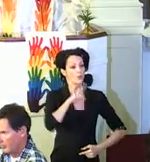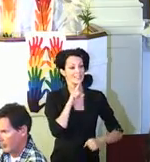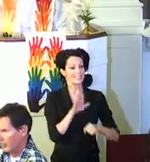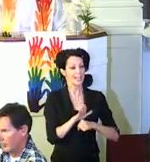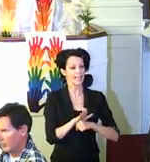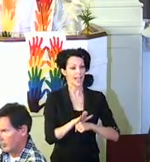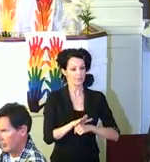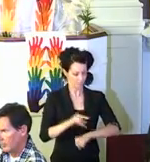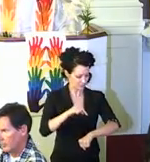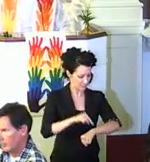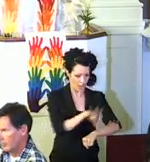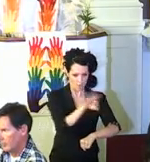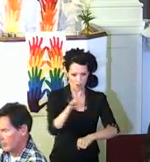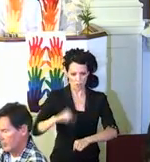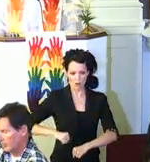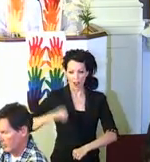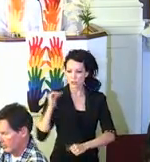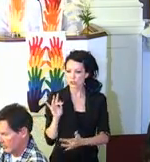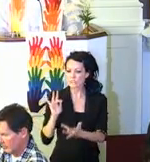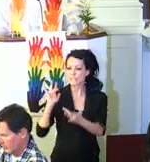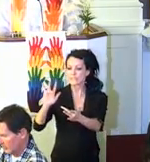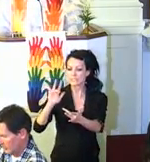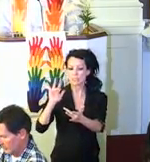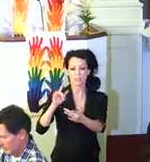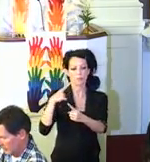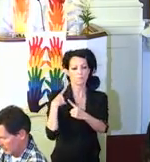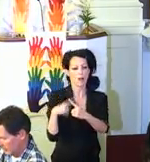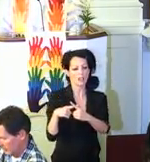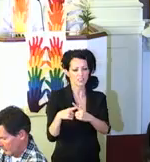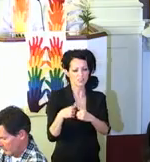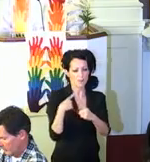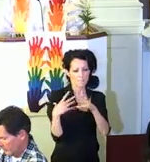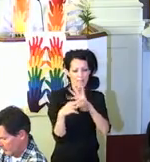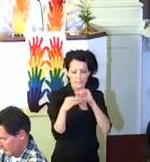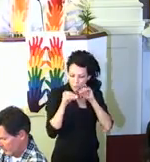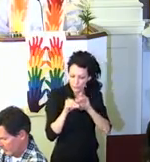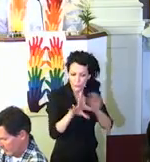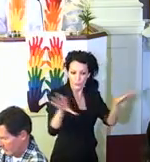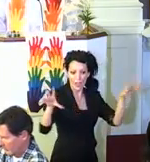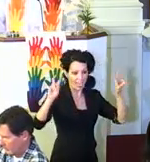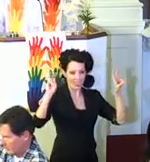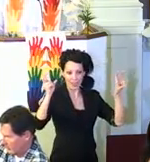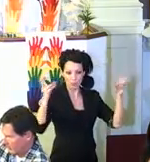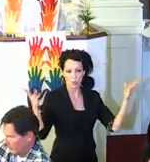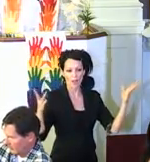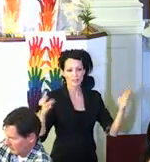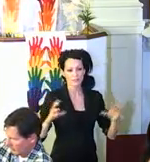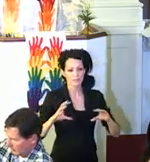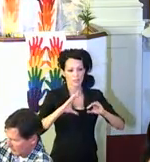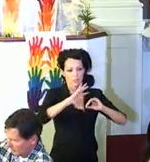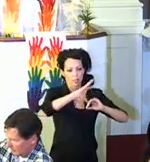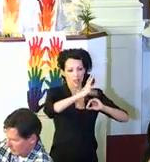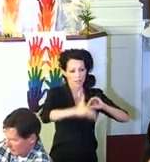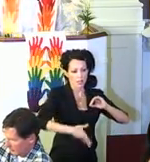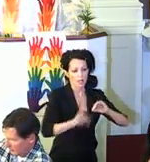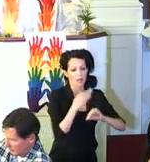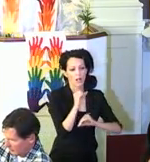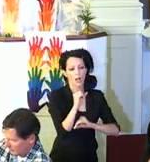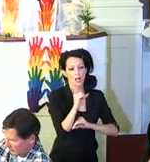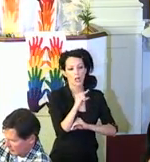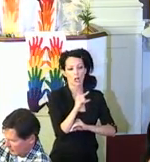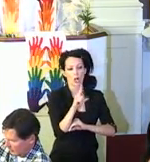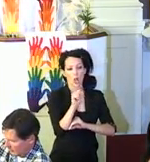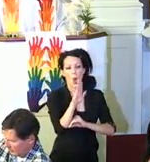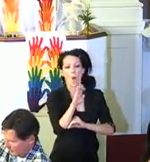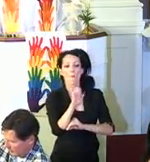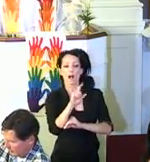Pride to reaching out with that good news, that message of God's love. And our theme for this year is Global Faith and Global Pride, because